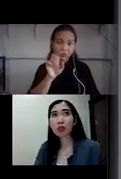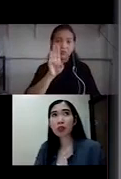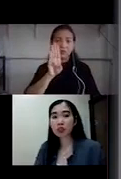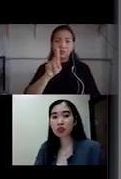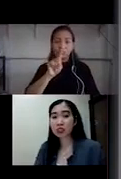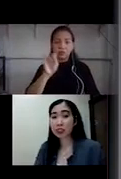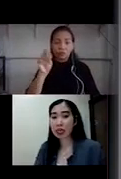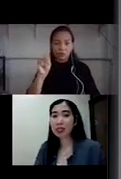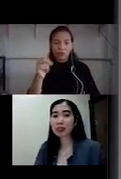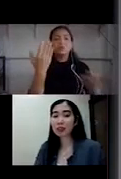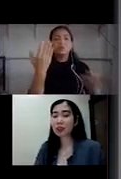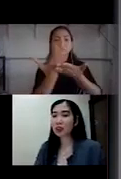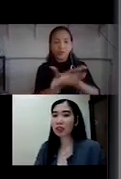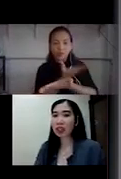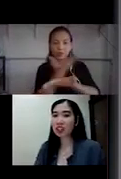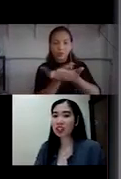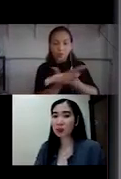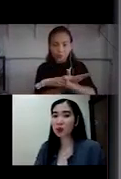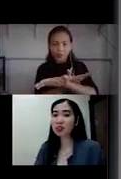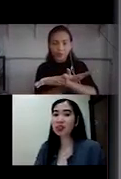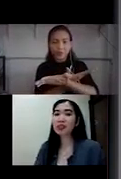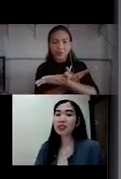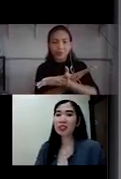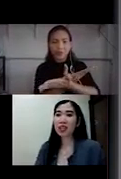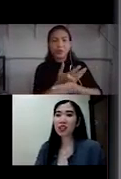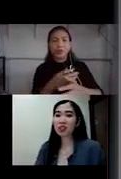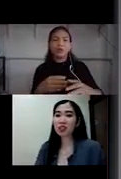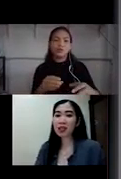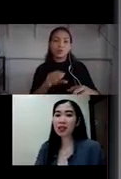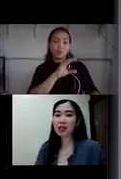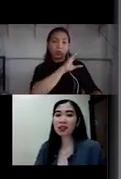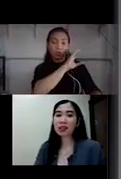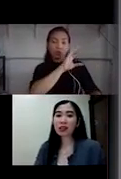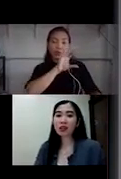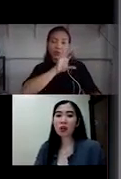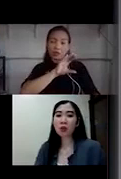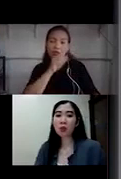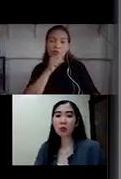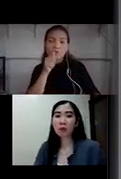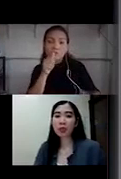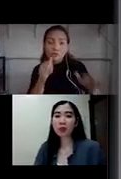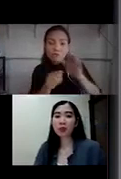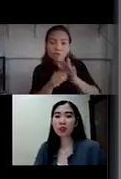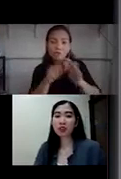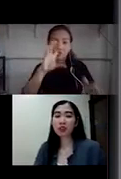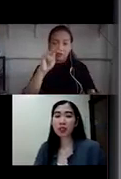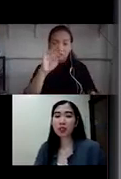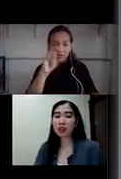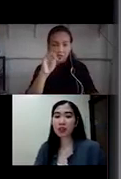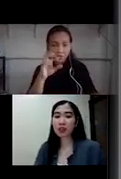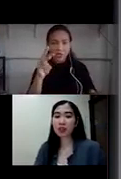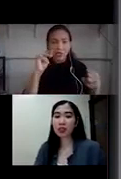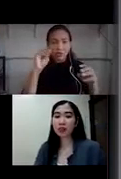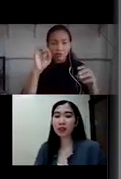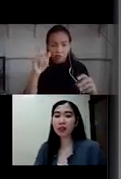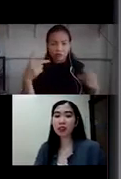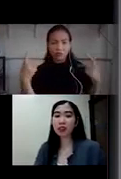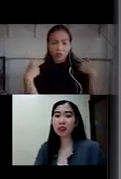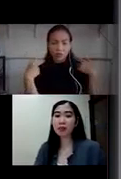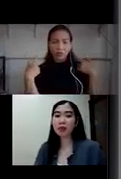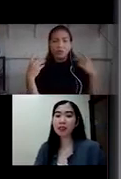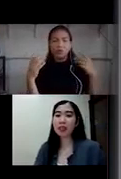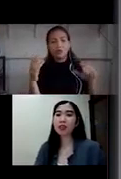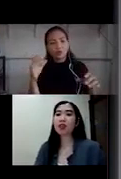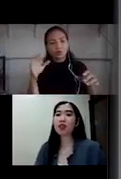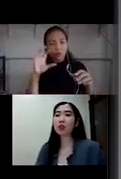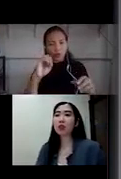new features niya. Confidential mode, schedule send, common webmail features, my contacts, mail filter,